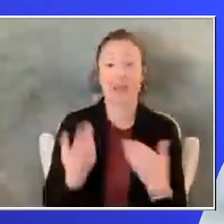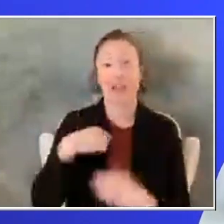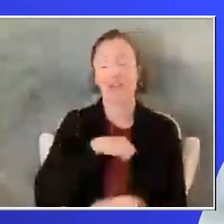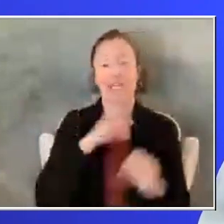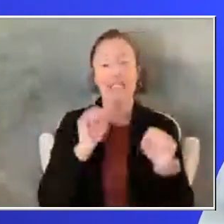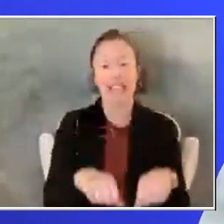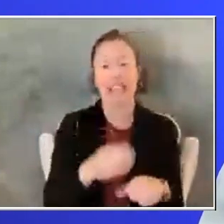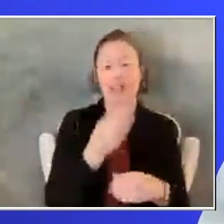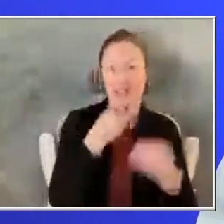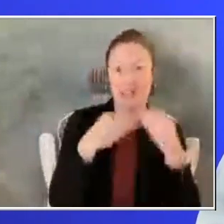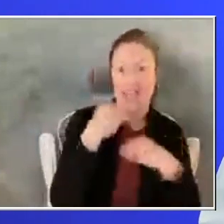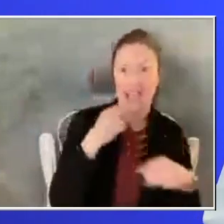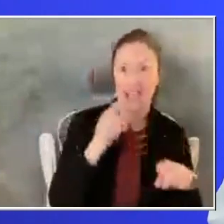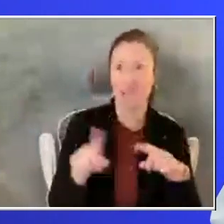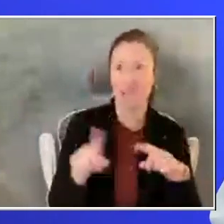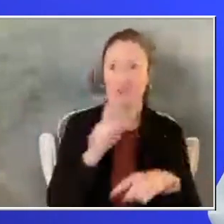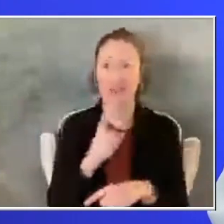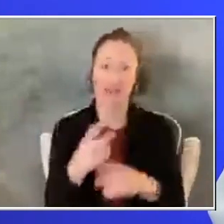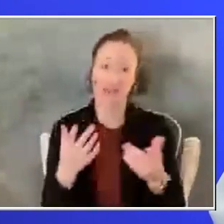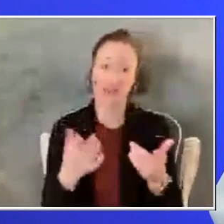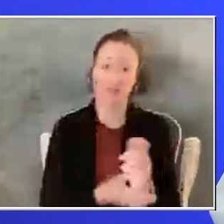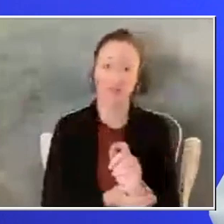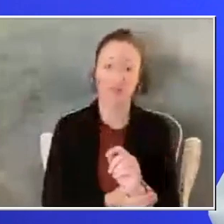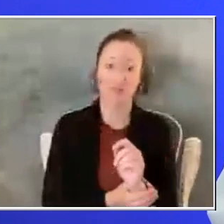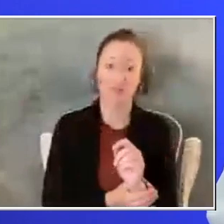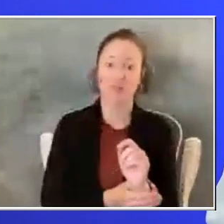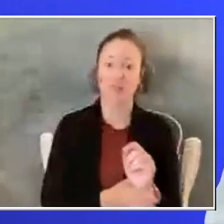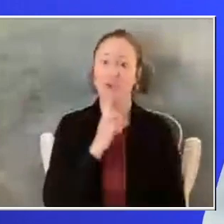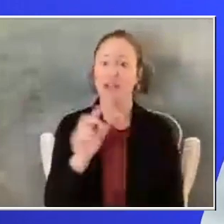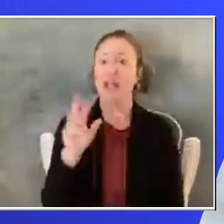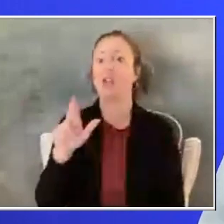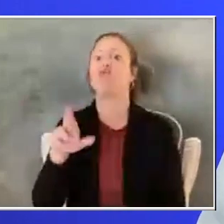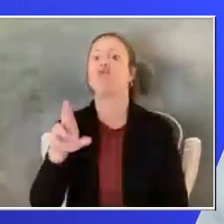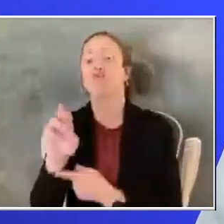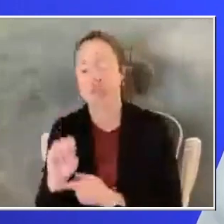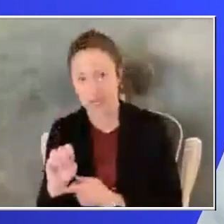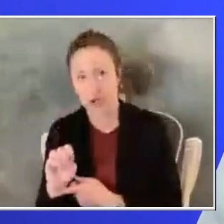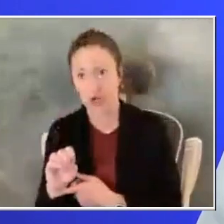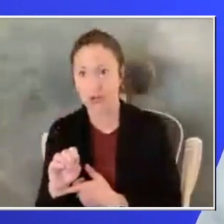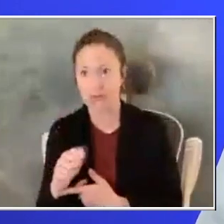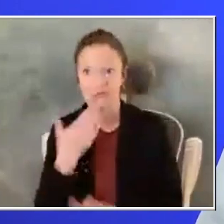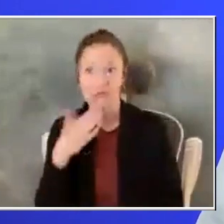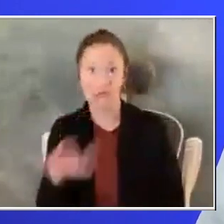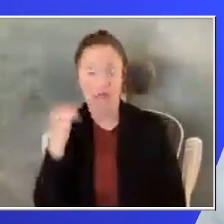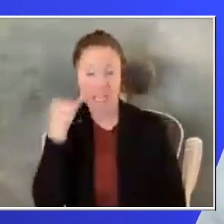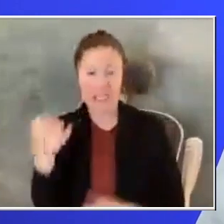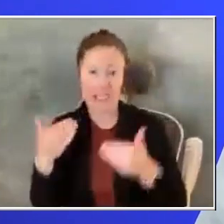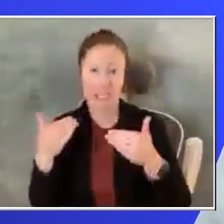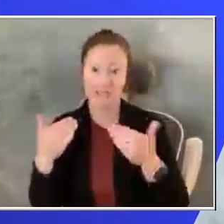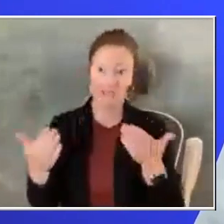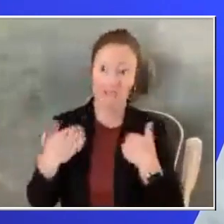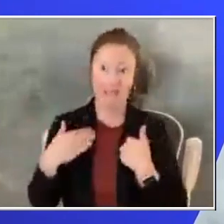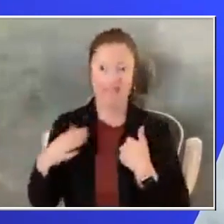it's never wrong to have, I shouldn't say never, it's rarely wrong to have, you know, a little bit of extra support for those bones.